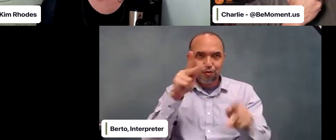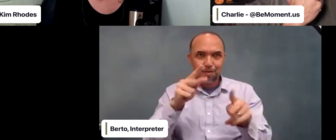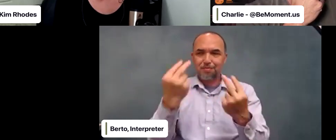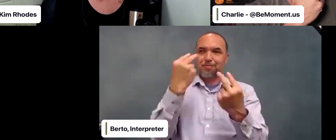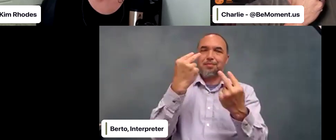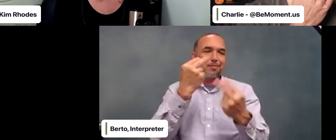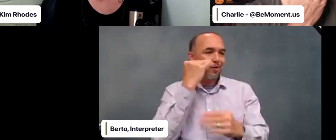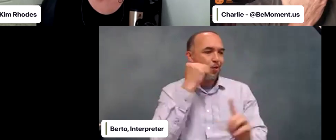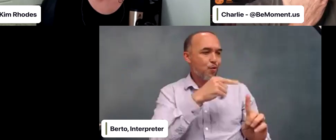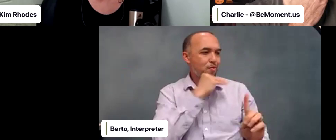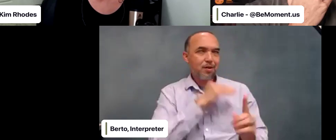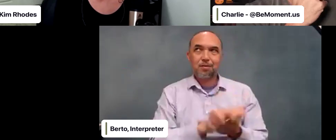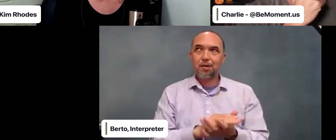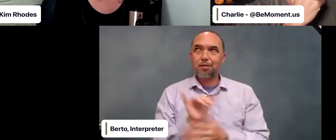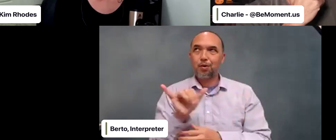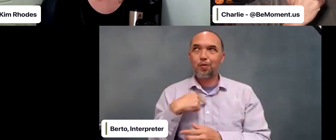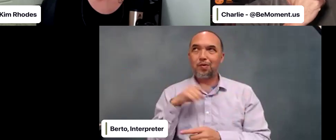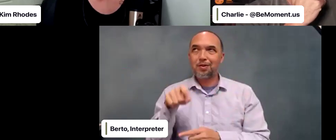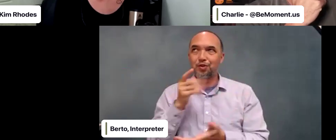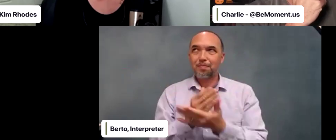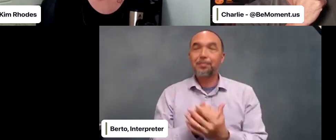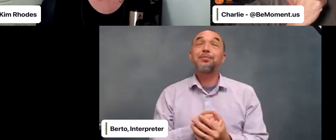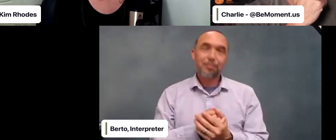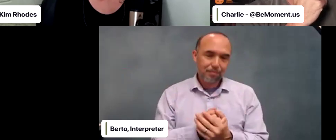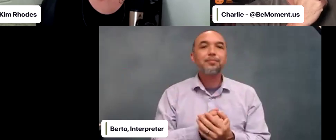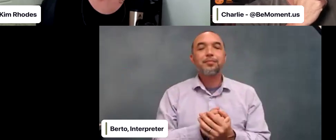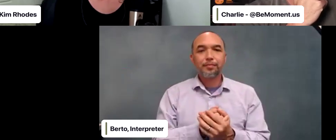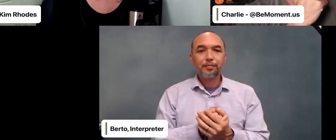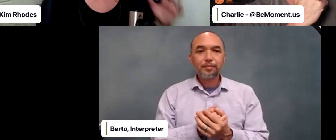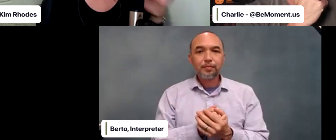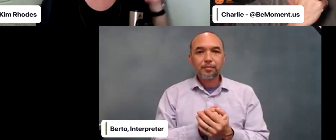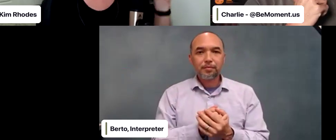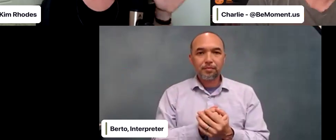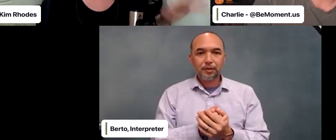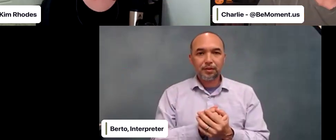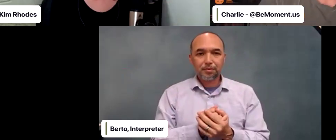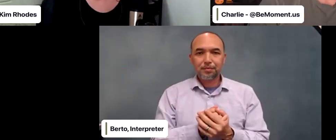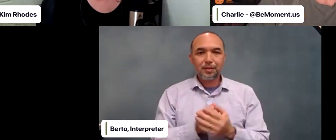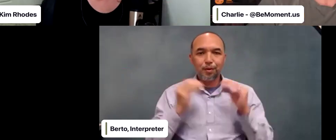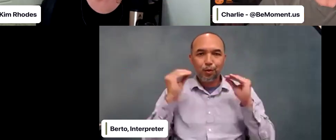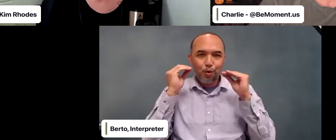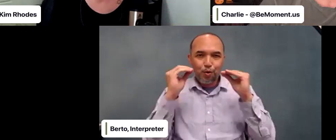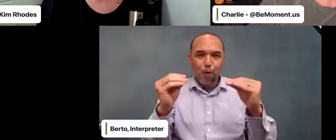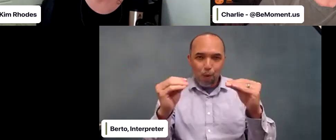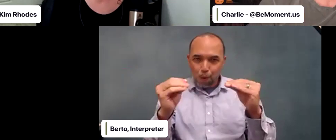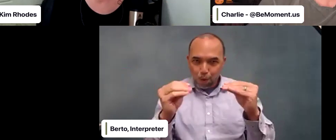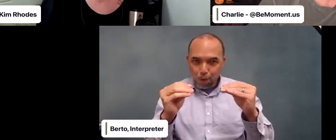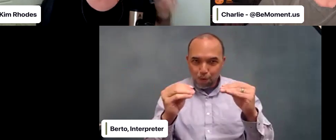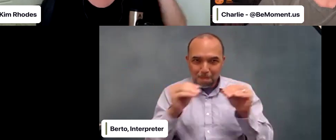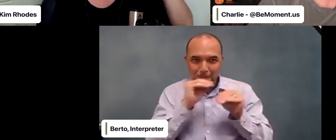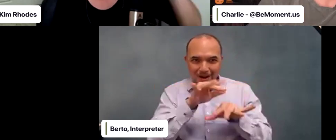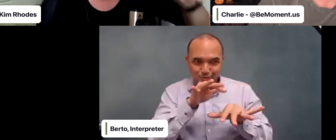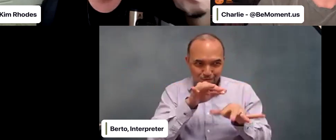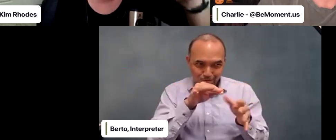should stop lying about stuff like that. Pretty sure. Did not have supernatural experiences as a kid because I wanted to so